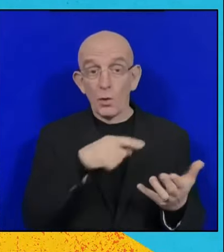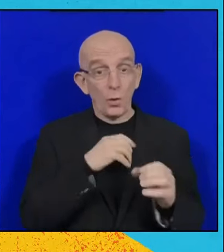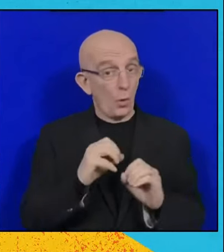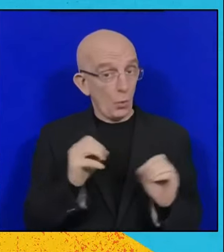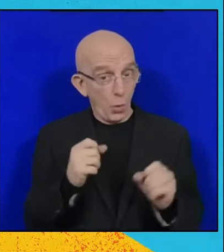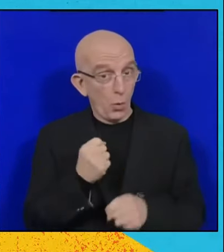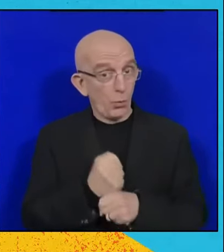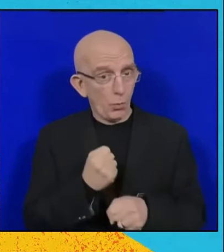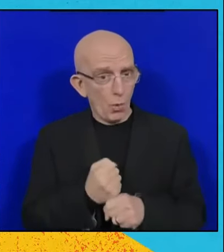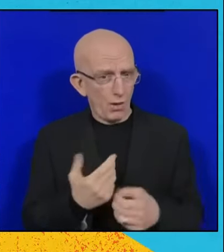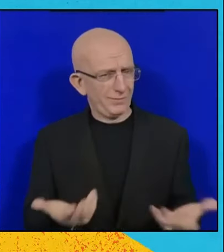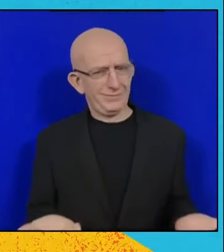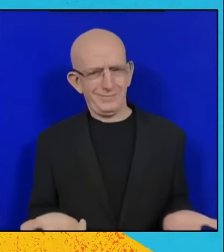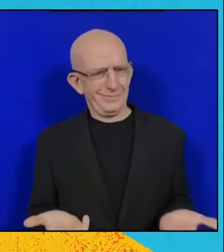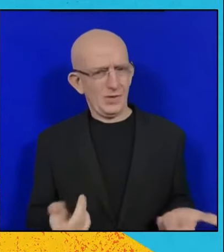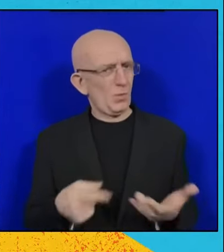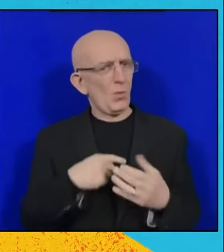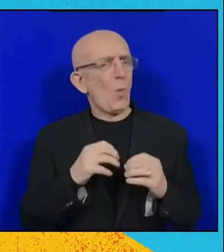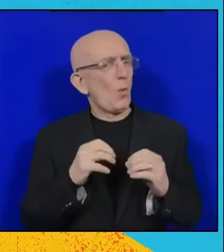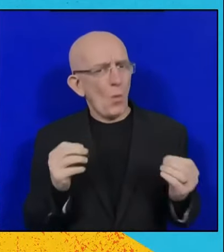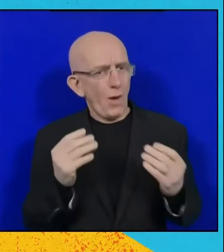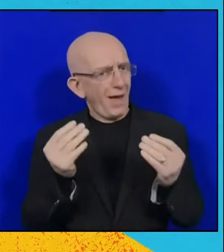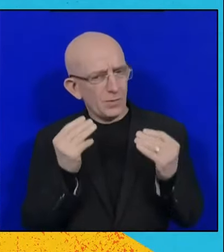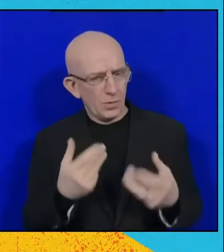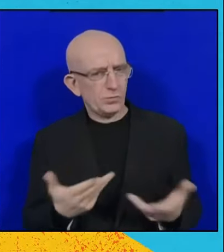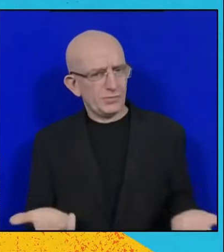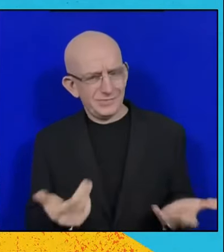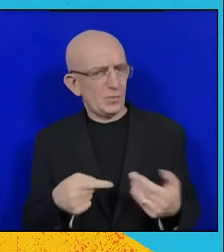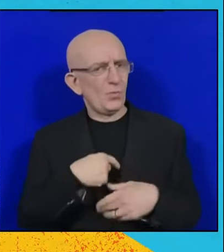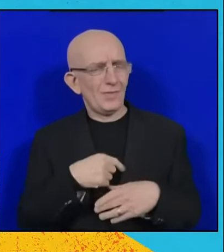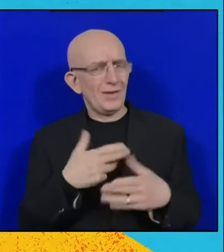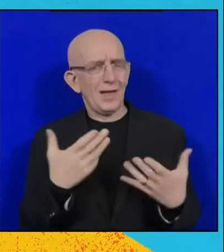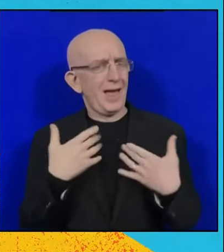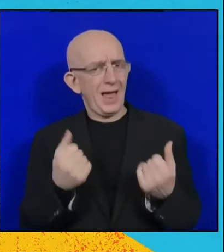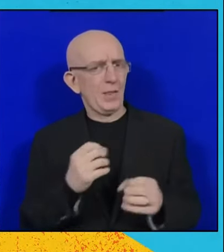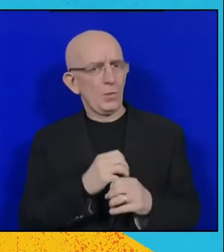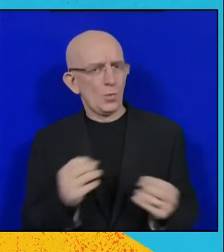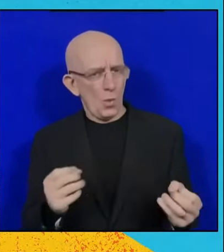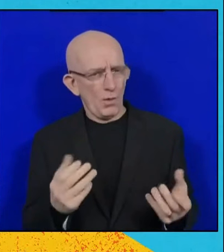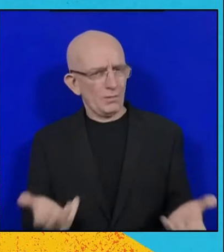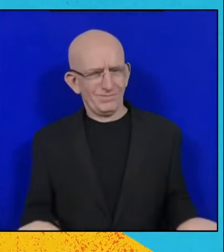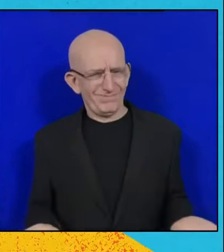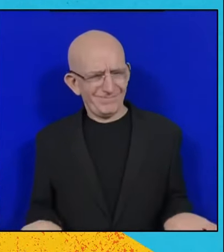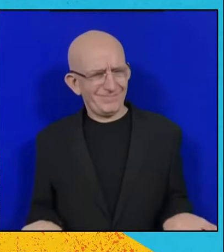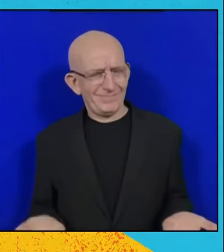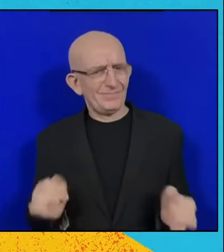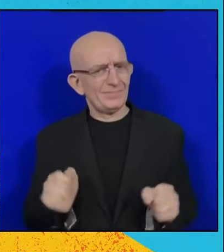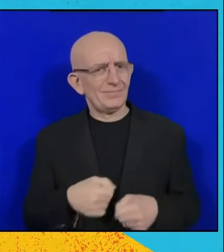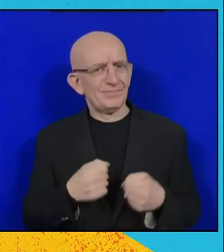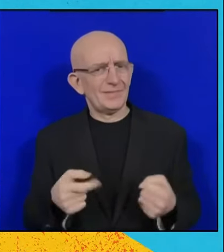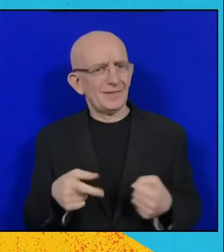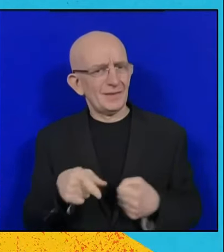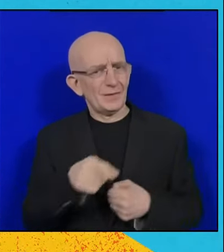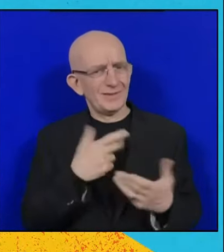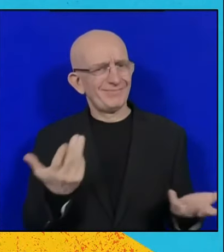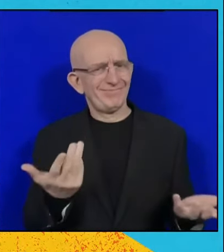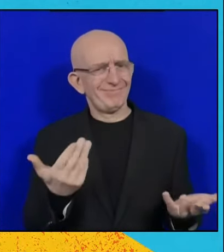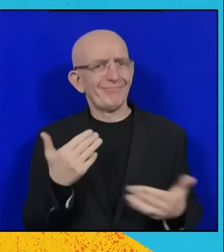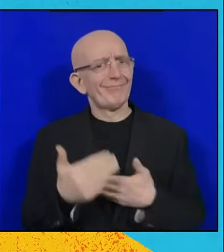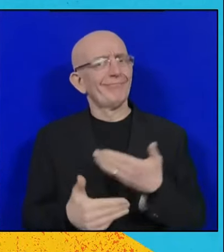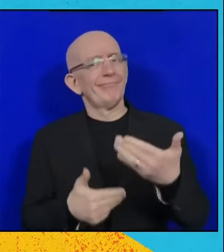we are leaving behind a lot of people, the 15% of population. Even I can say that in my